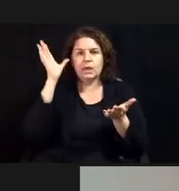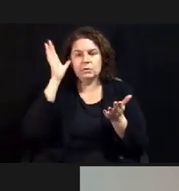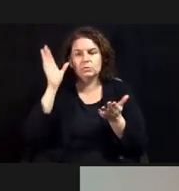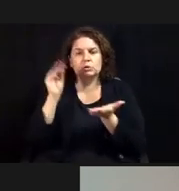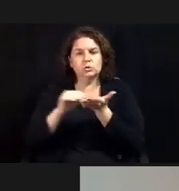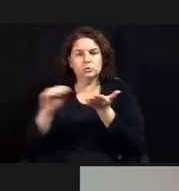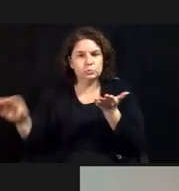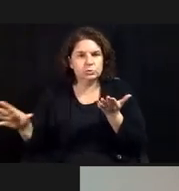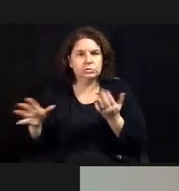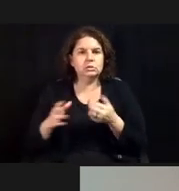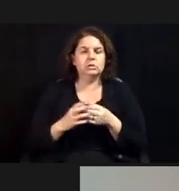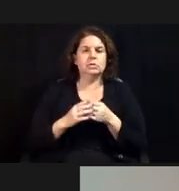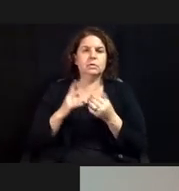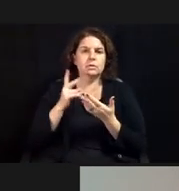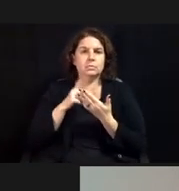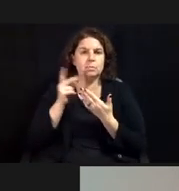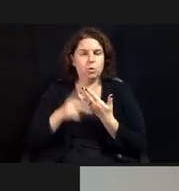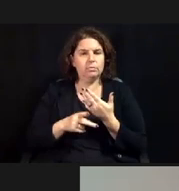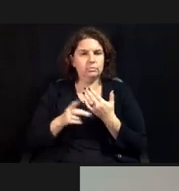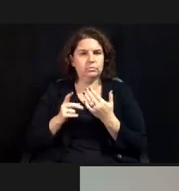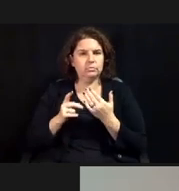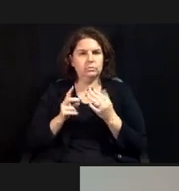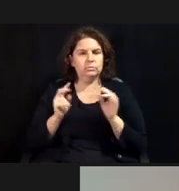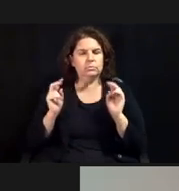have is called the